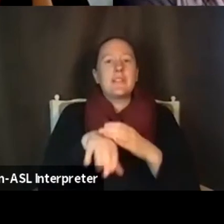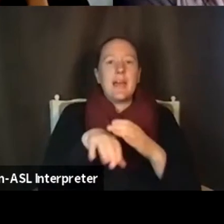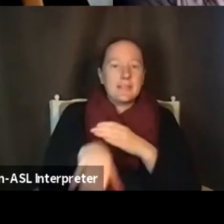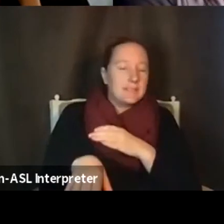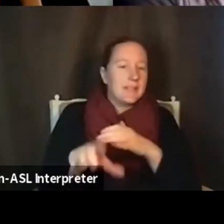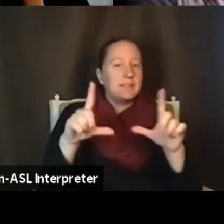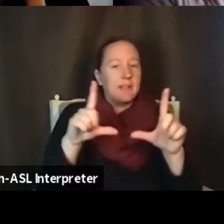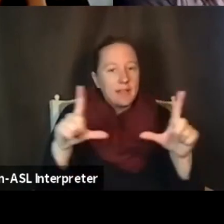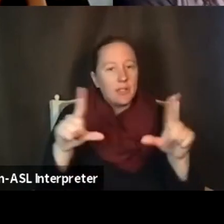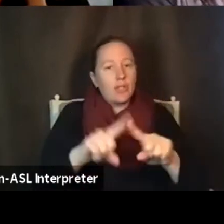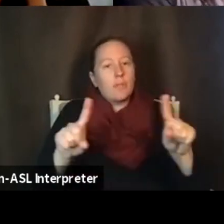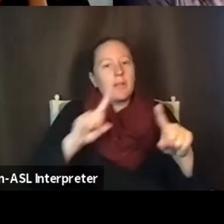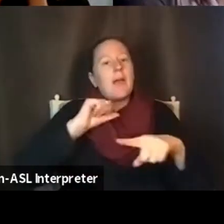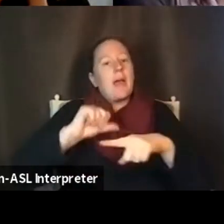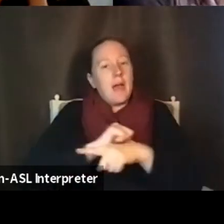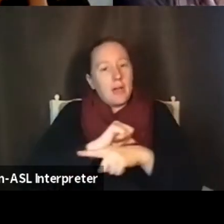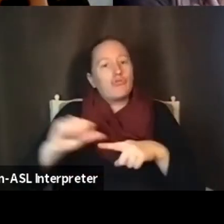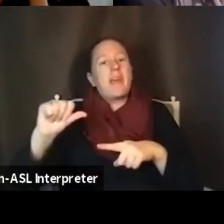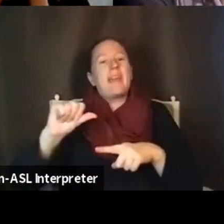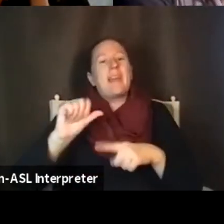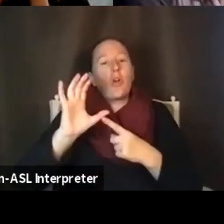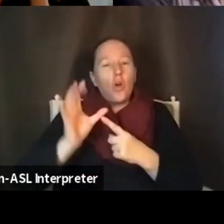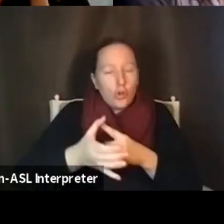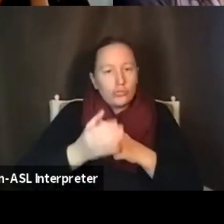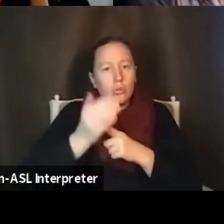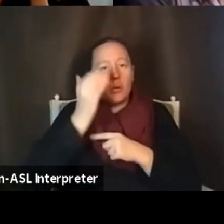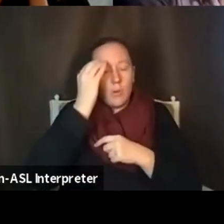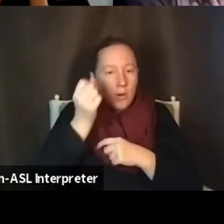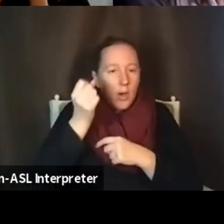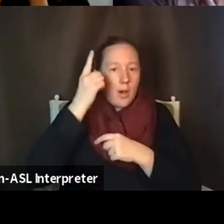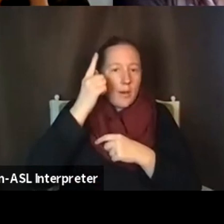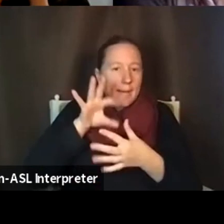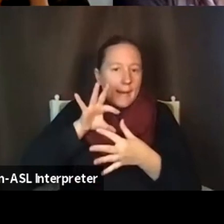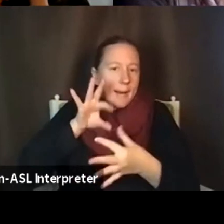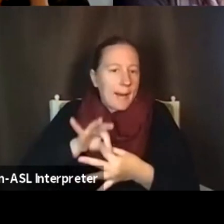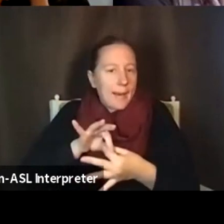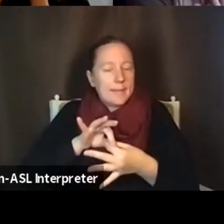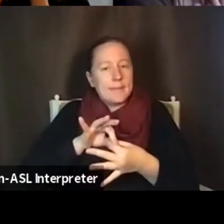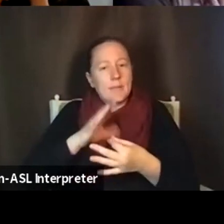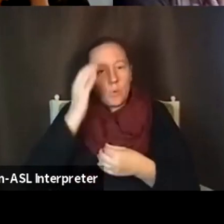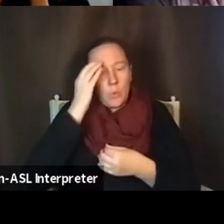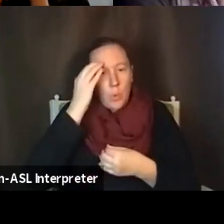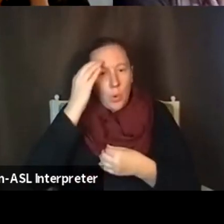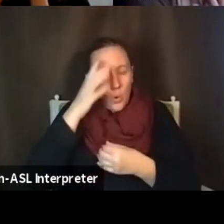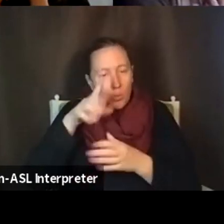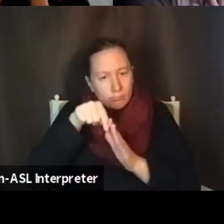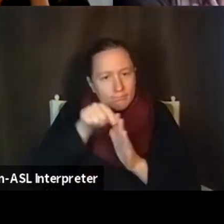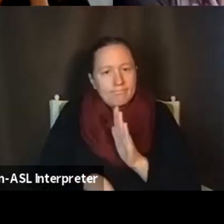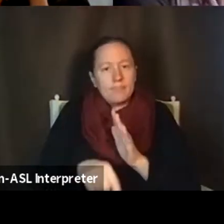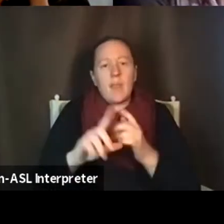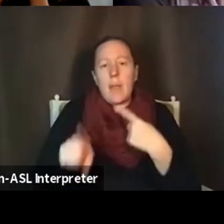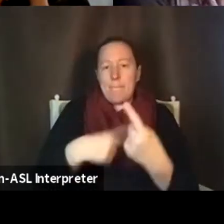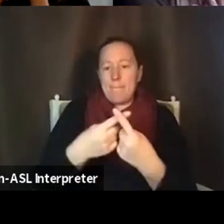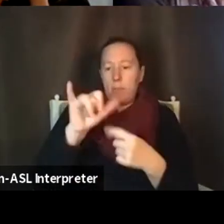really training, cultural competence, the ability to connect with individuals, and that they understand more about the region they're